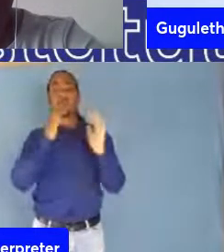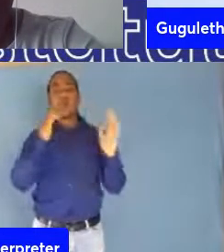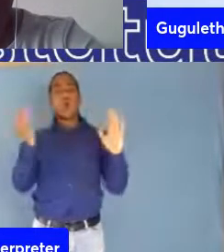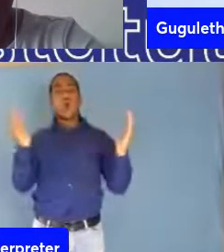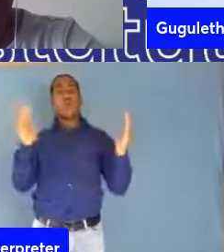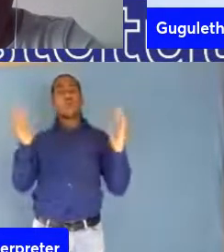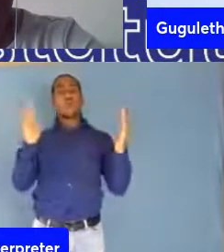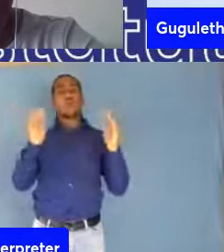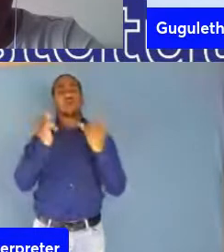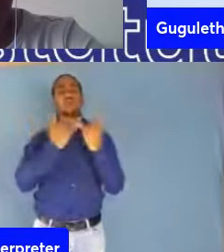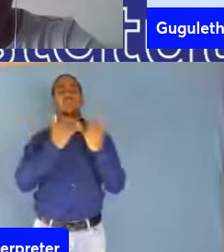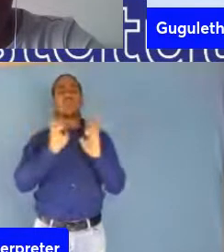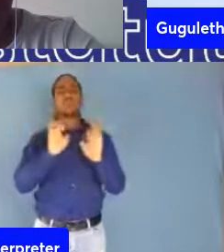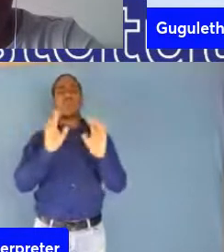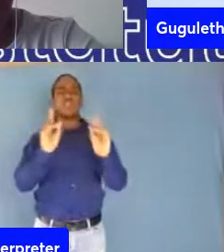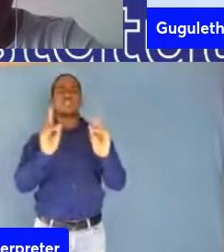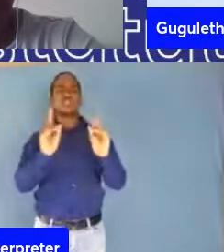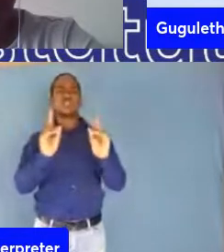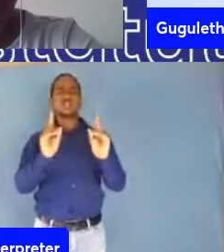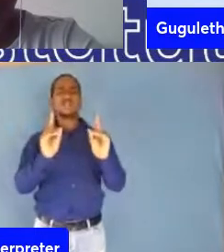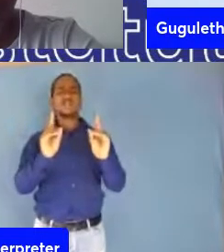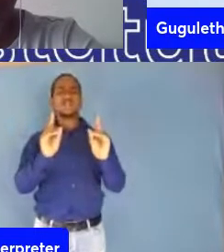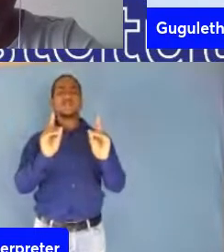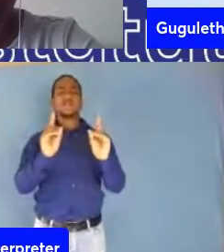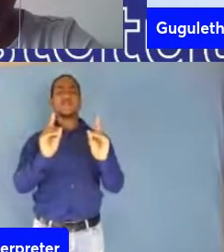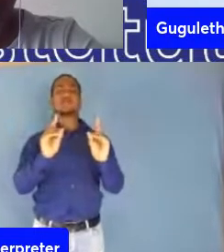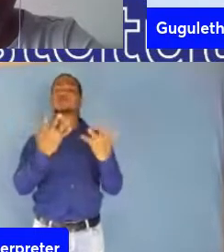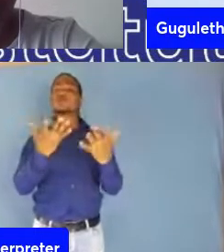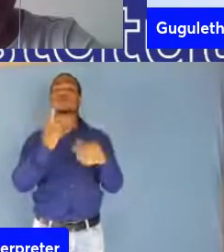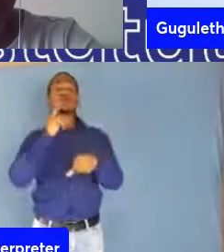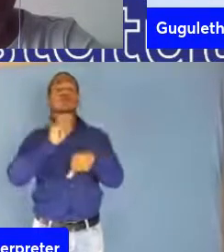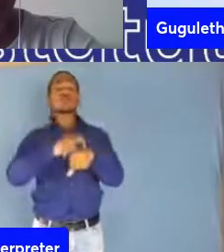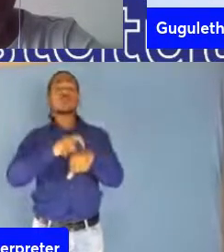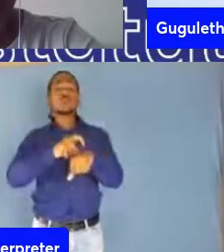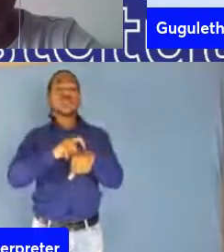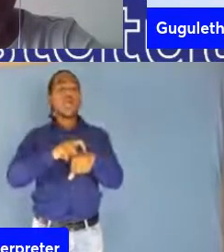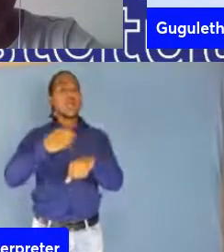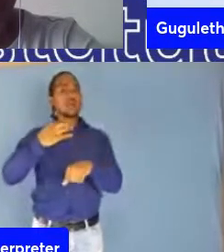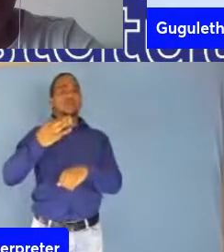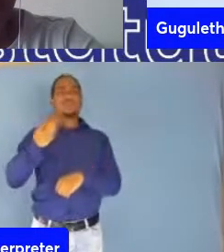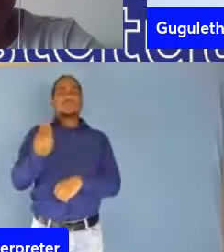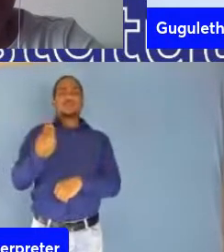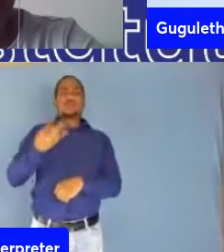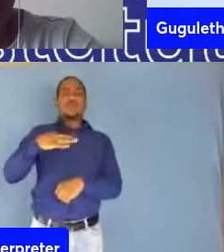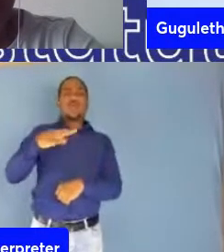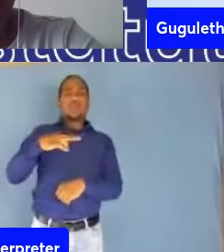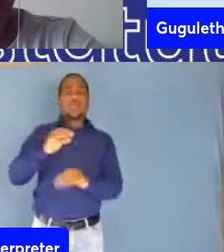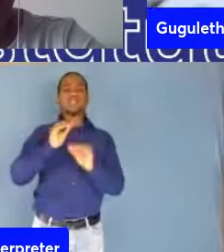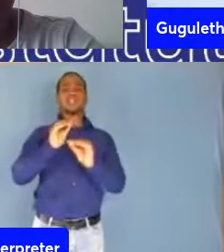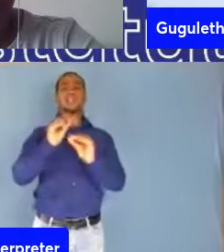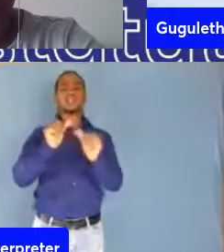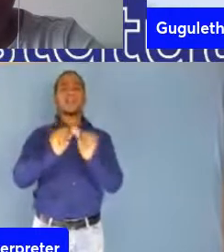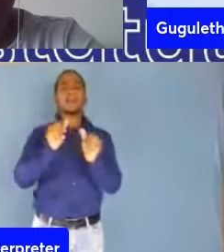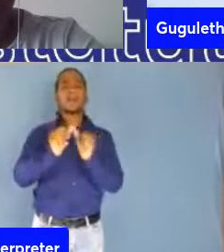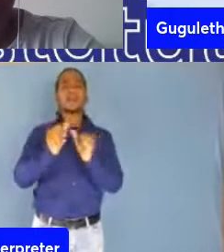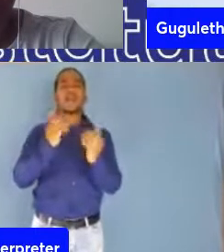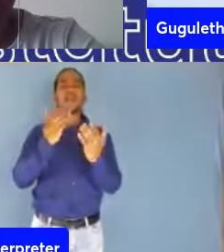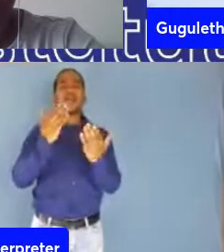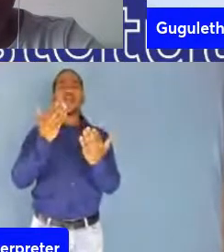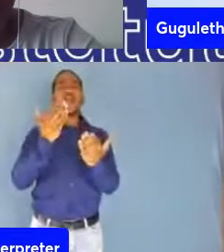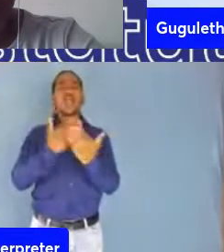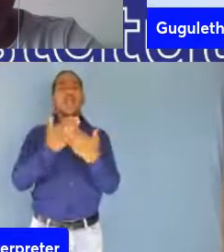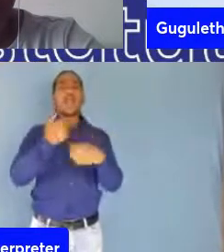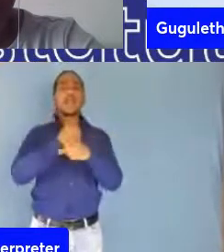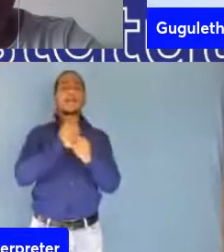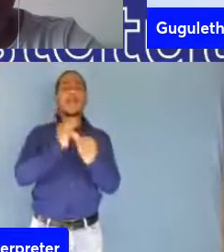an instance where young girls are given the power to be taught better, they are able to make better decision in this regard.